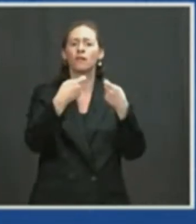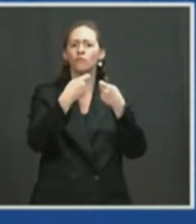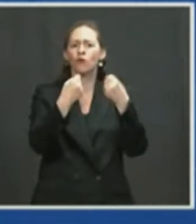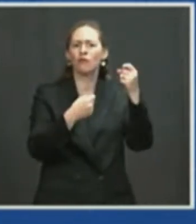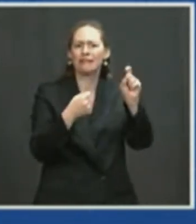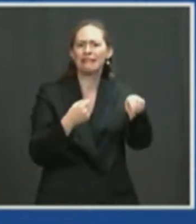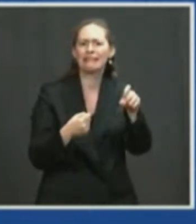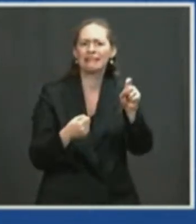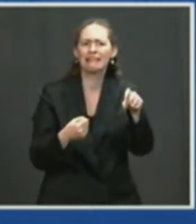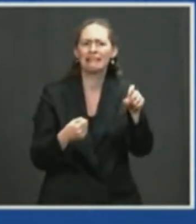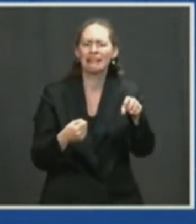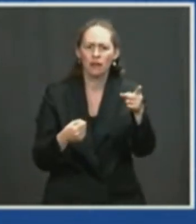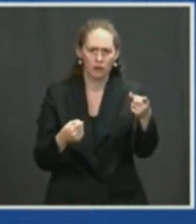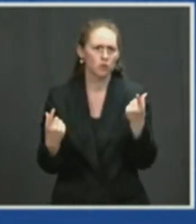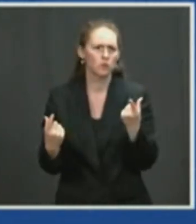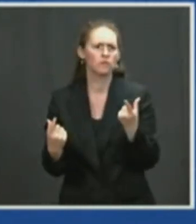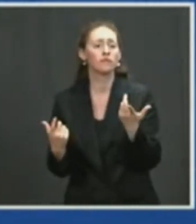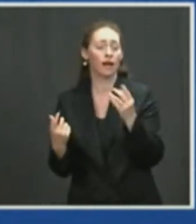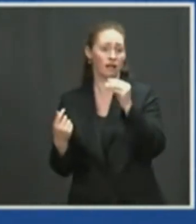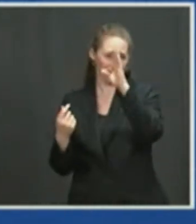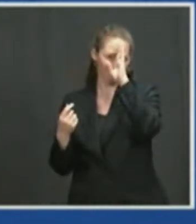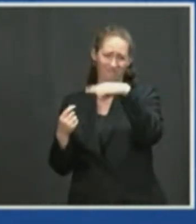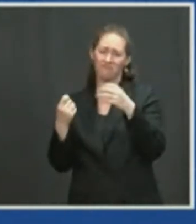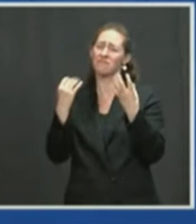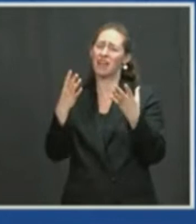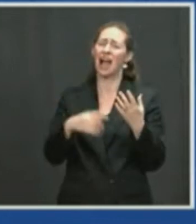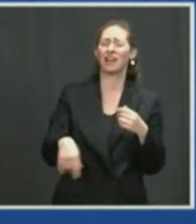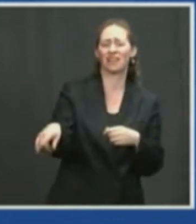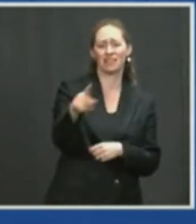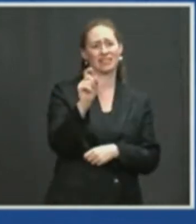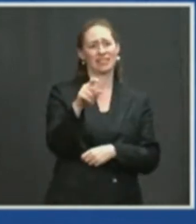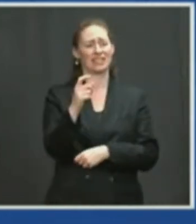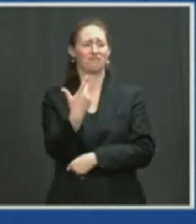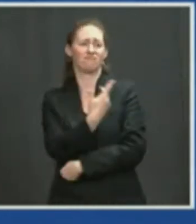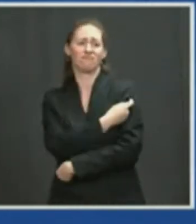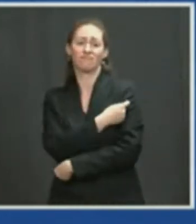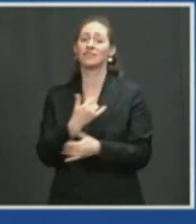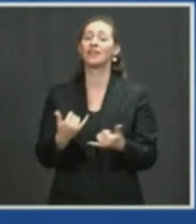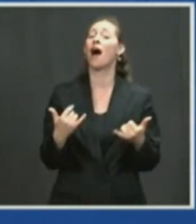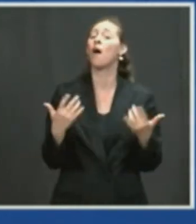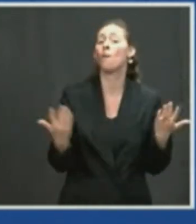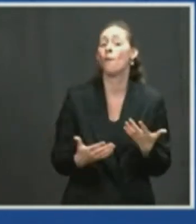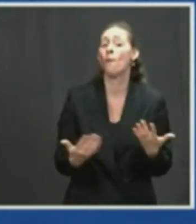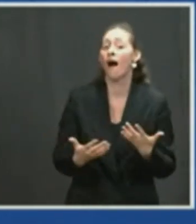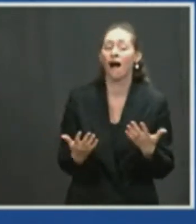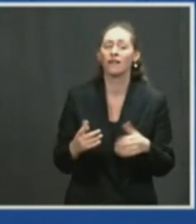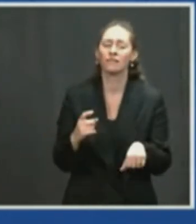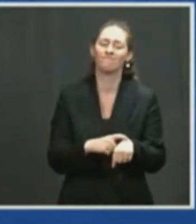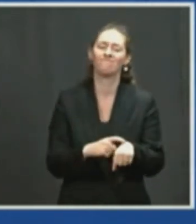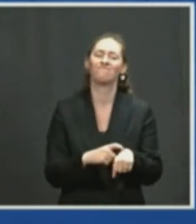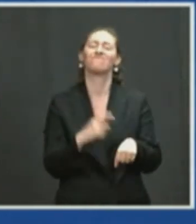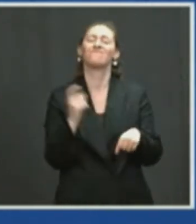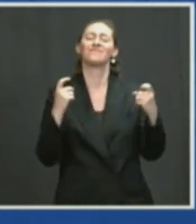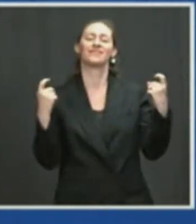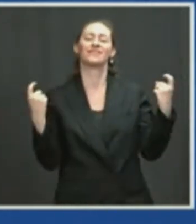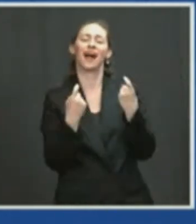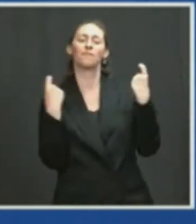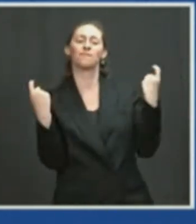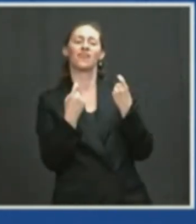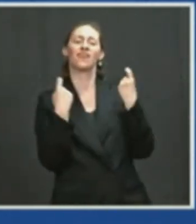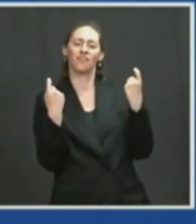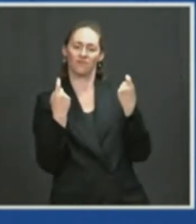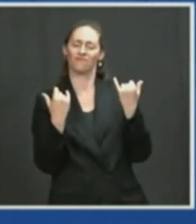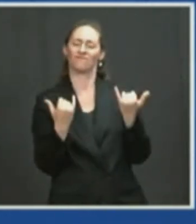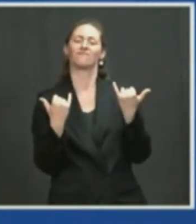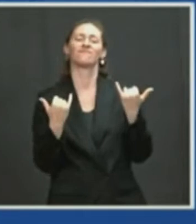their shots, though. Now's the time to accelerate the process we've been making. Now's the time to build on the foundation we've